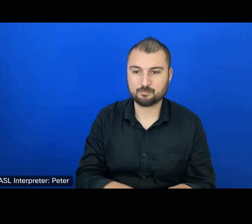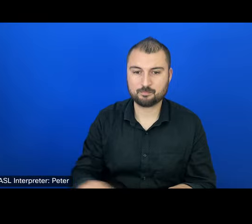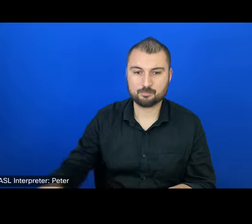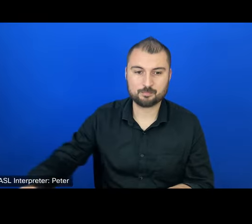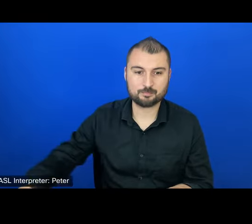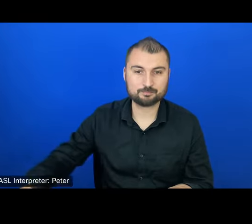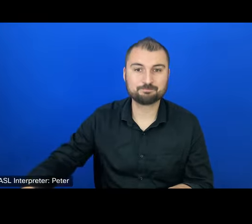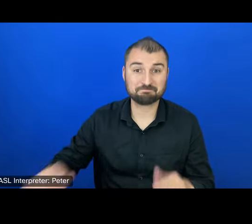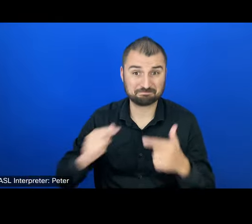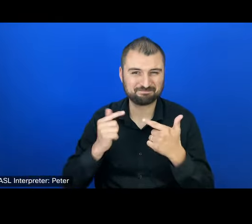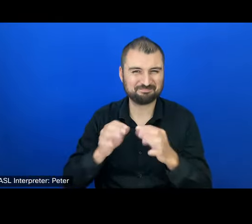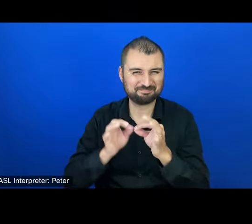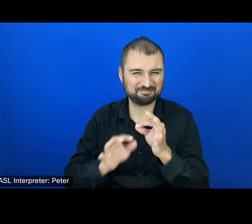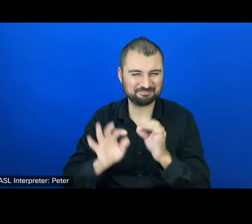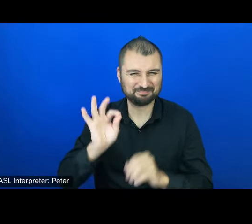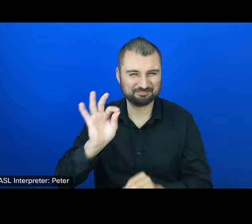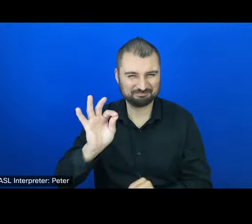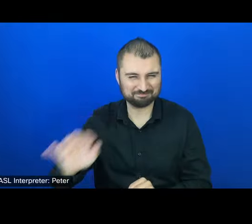Veteran Services.